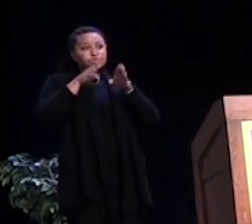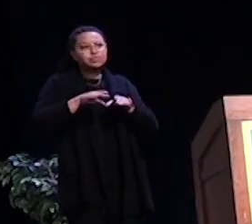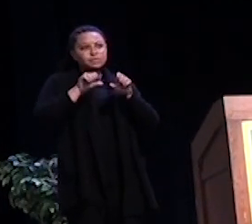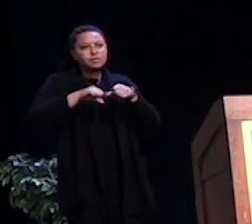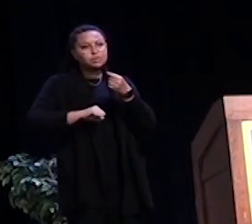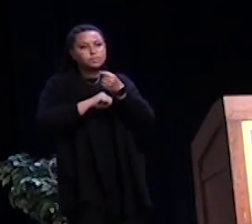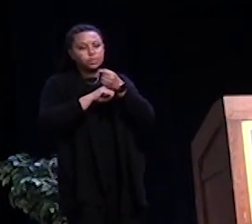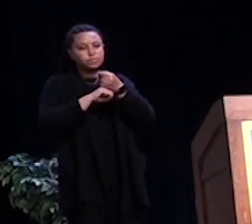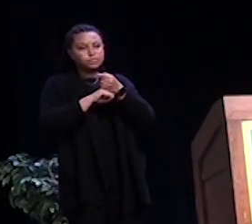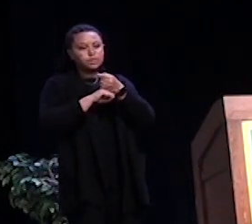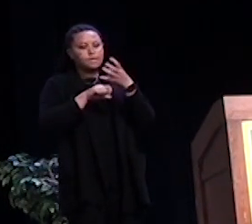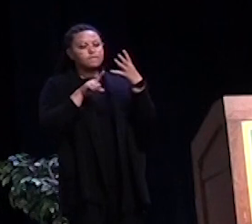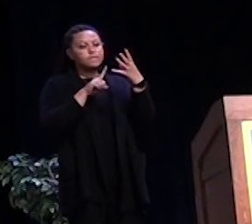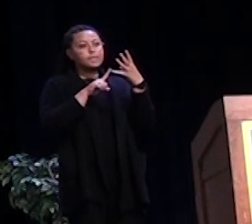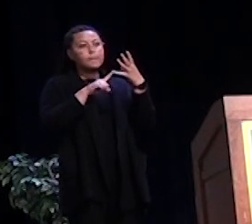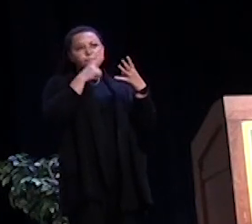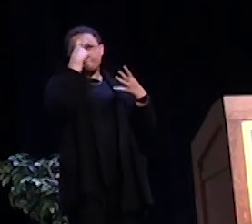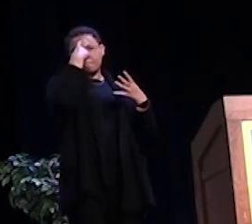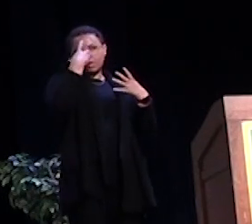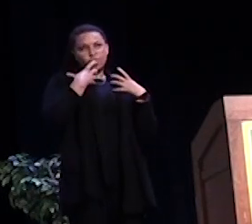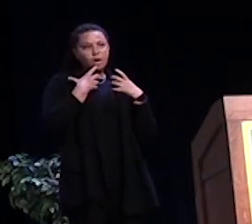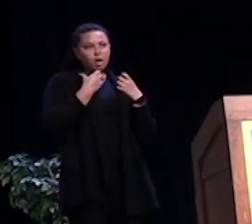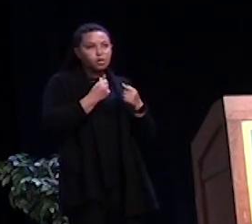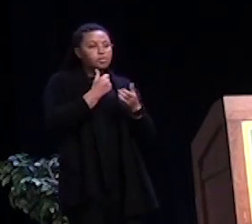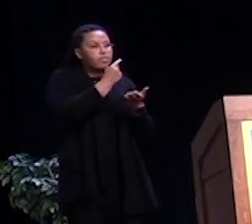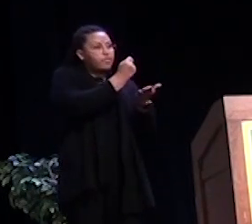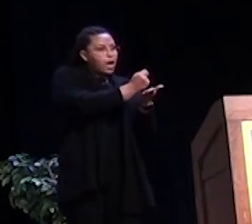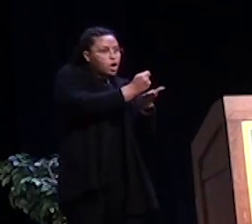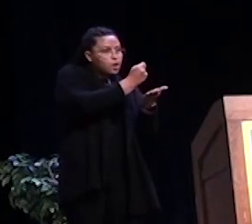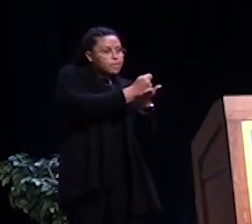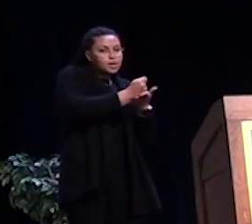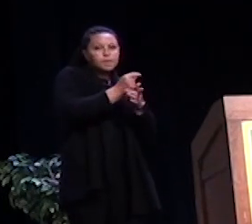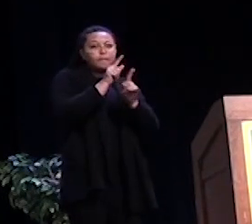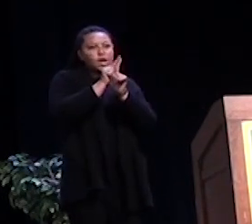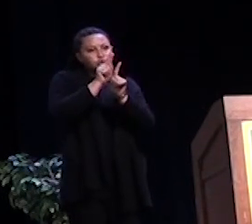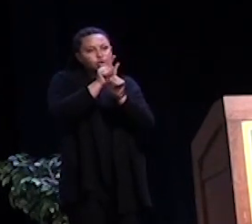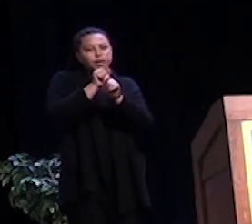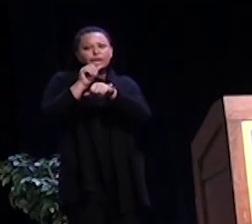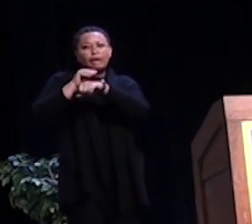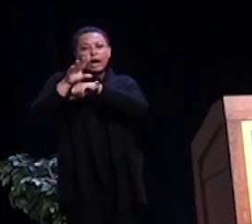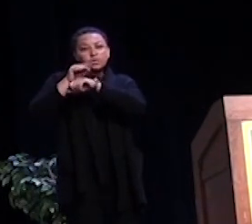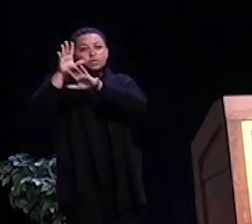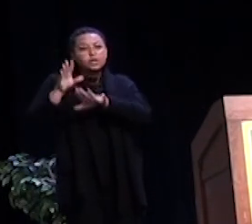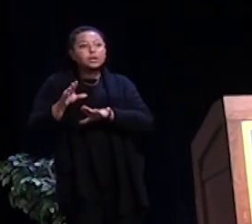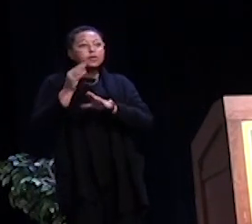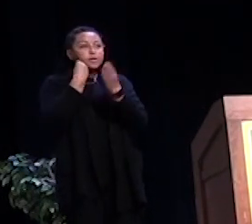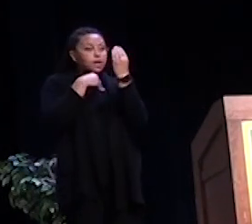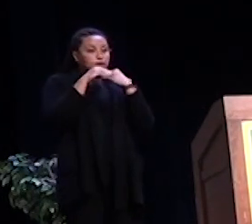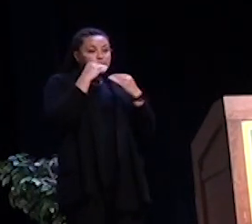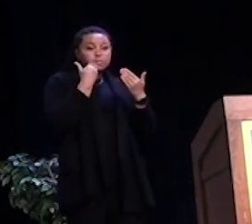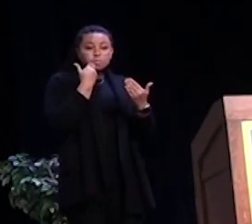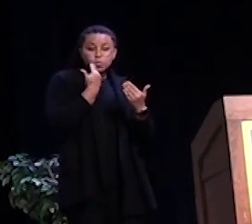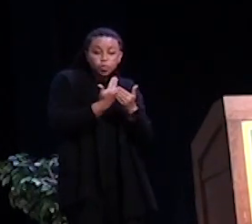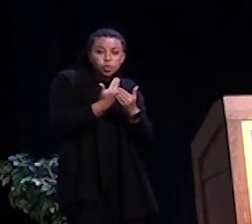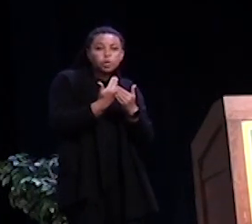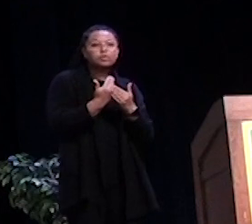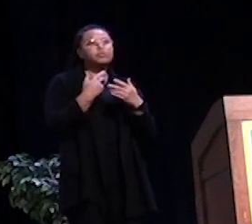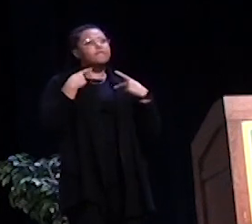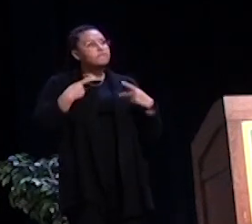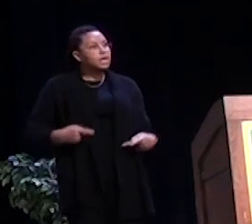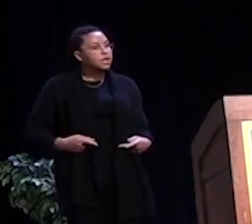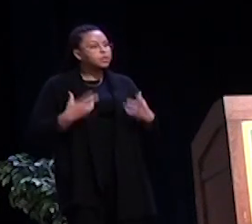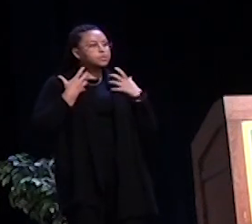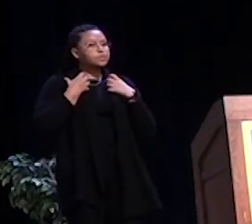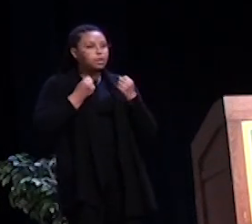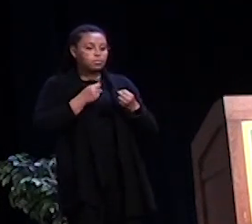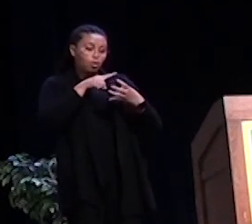actual health. And that could be therapy, that could be medicine, that could be counseling, that could be lots of stuff. That could be eating well or physical health. But all 4 of